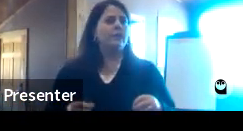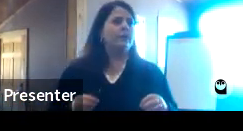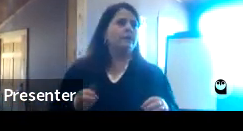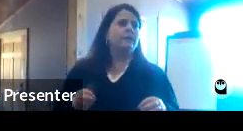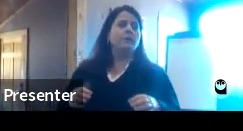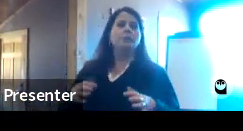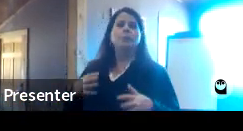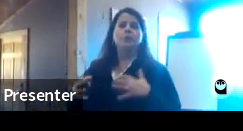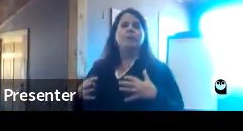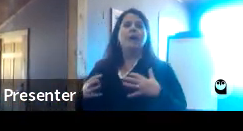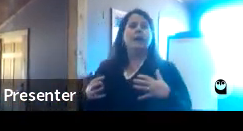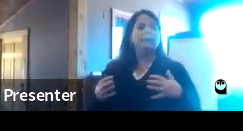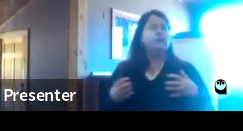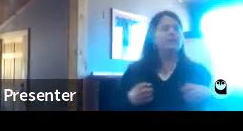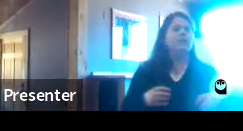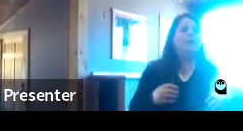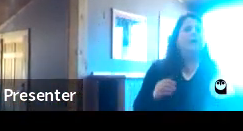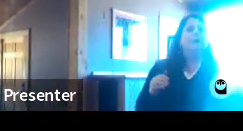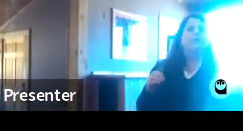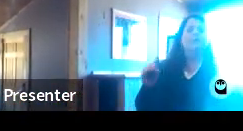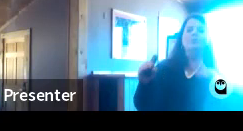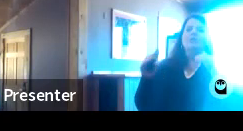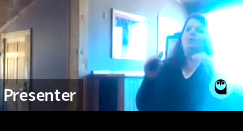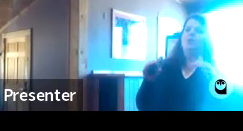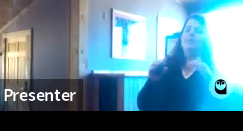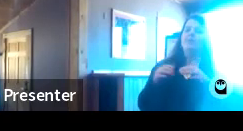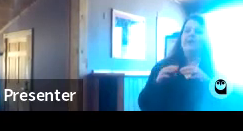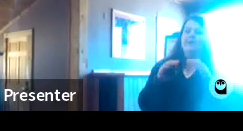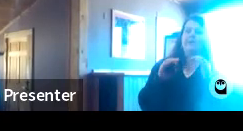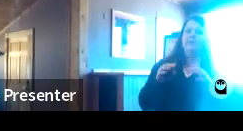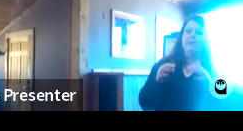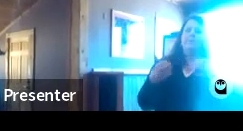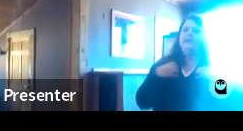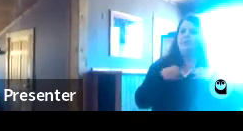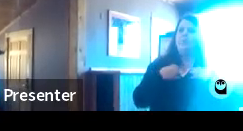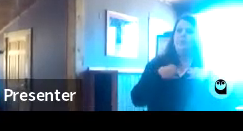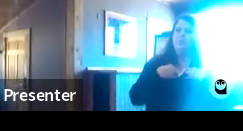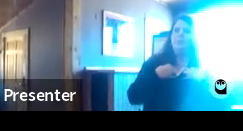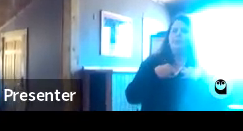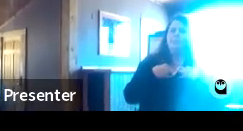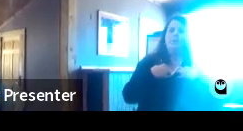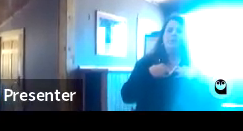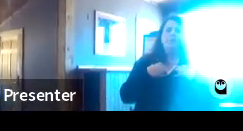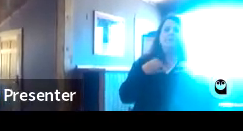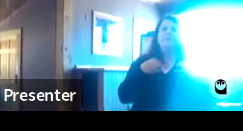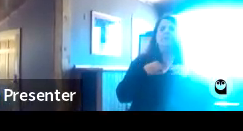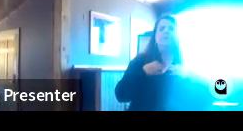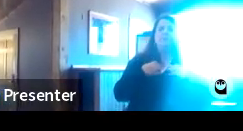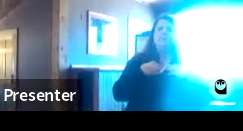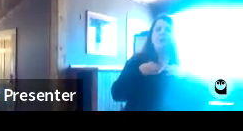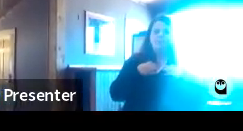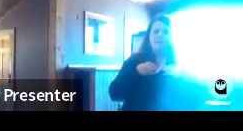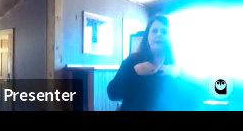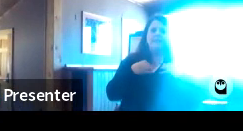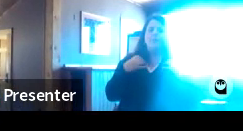of the rules behind it. You don't need to worry about that in detail. That's what we worry about as prosecutors. But the reason